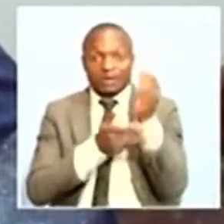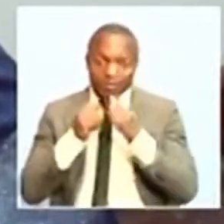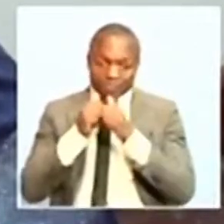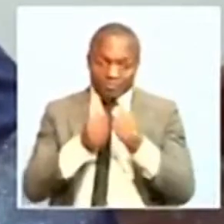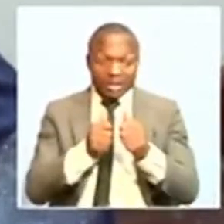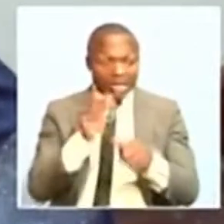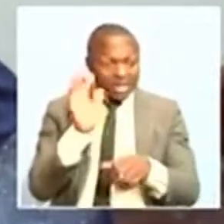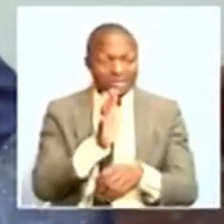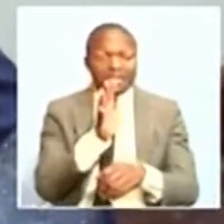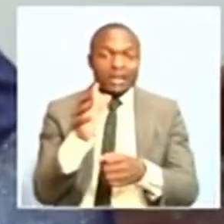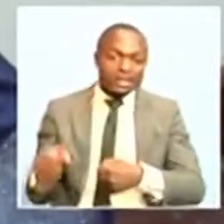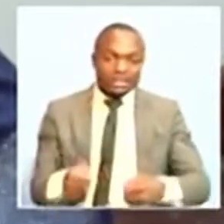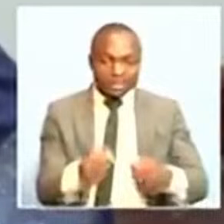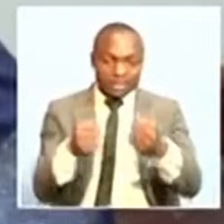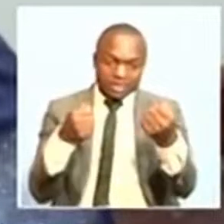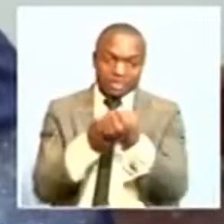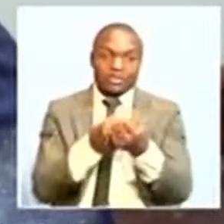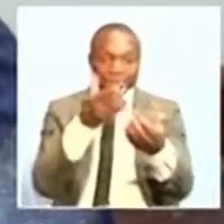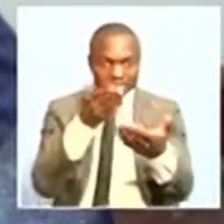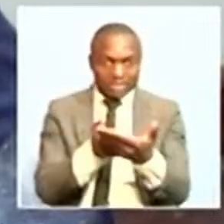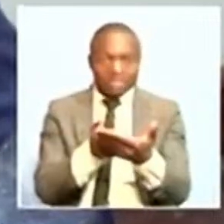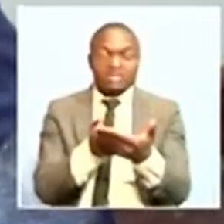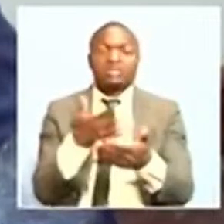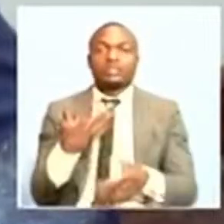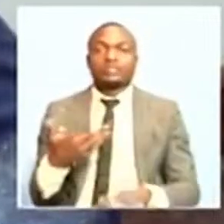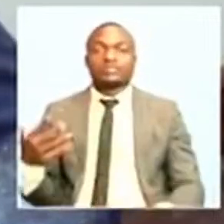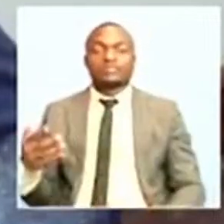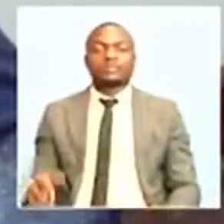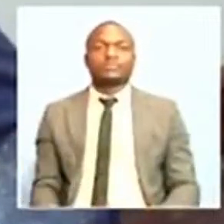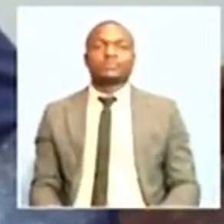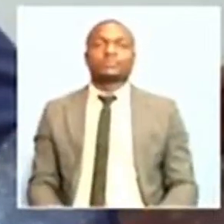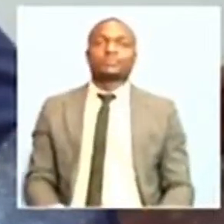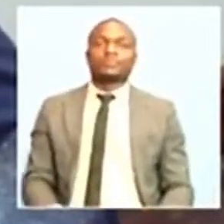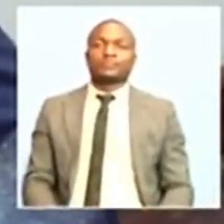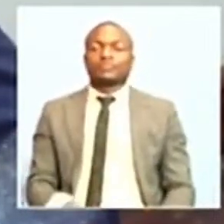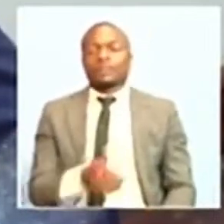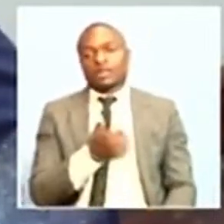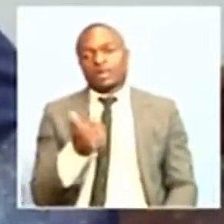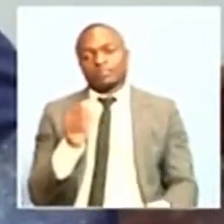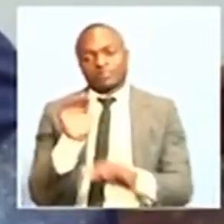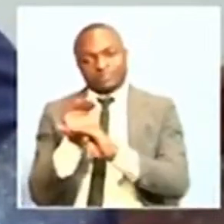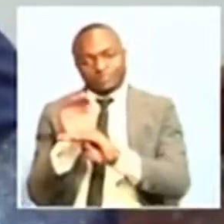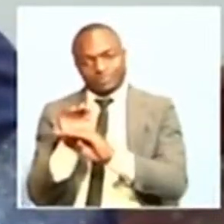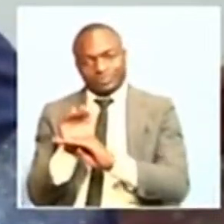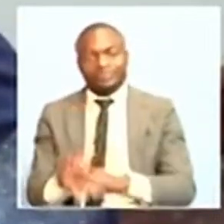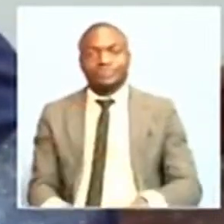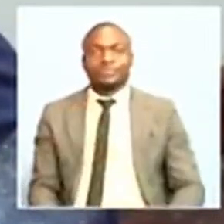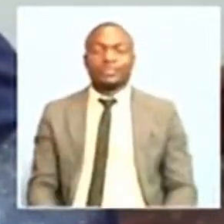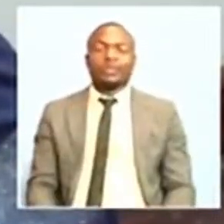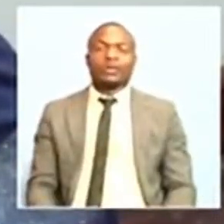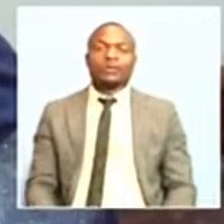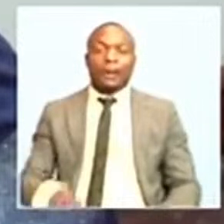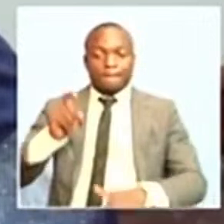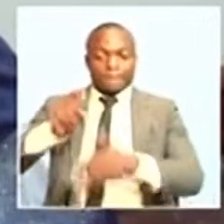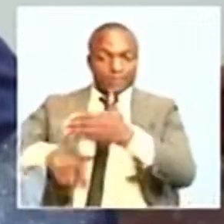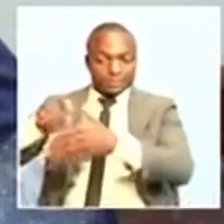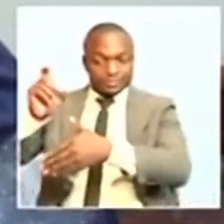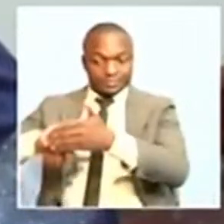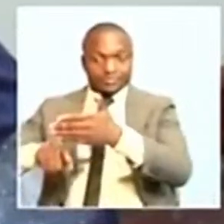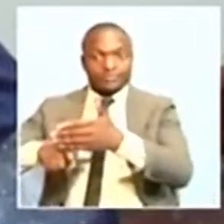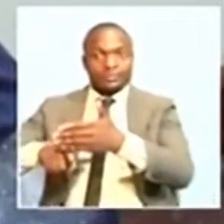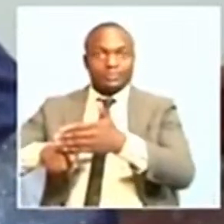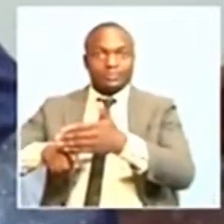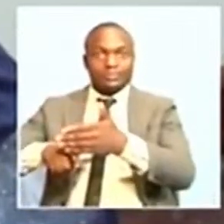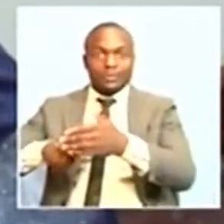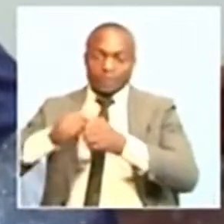systems are able to support this measure. Then the other comment was on presumptive taxes and